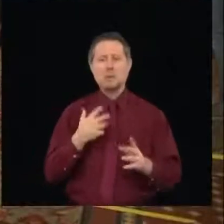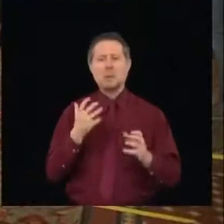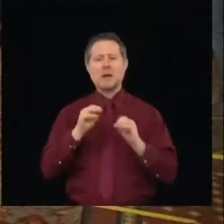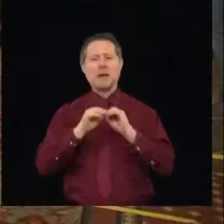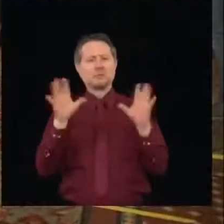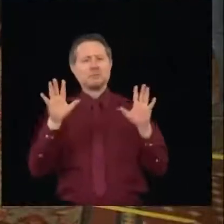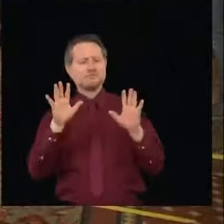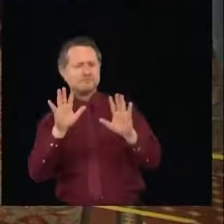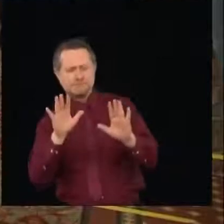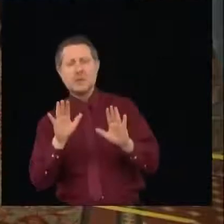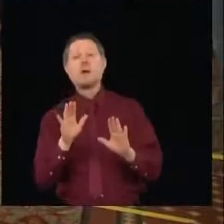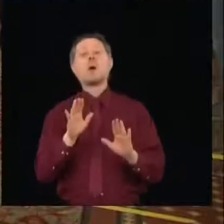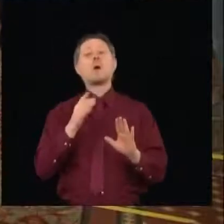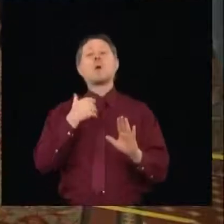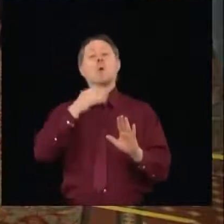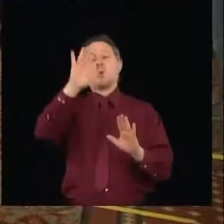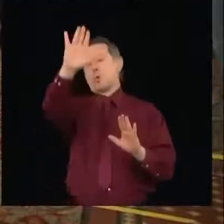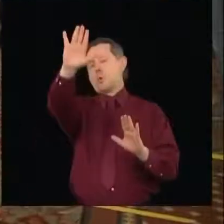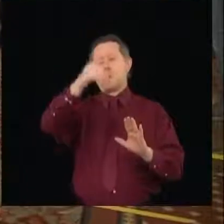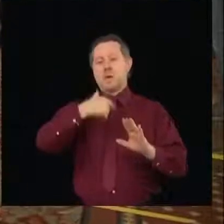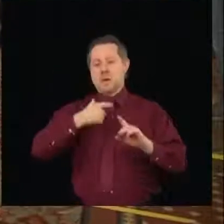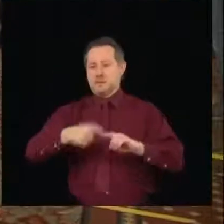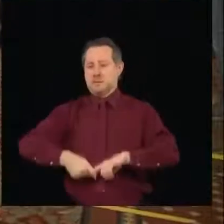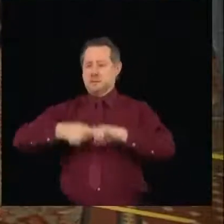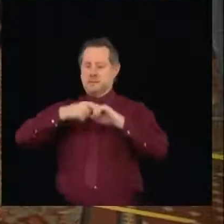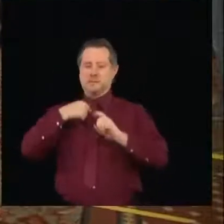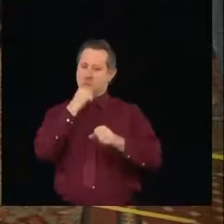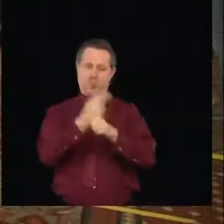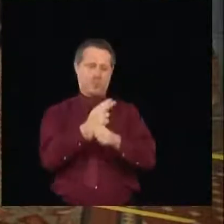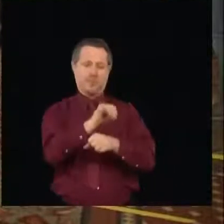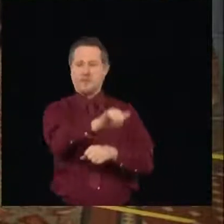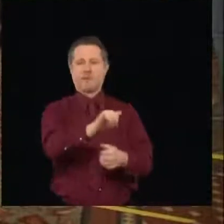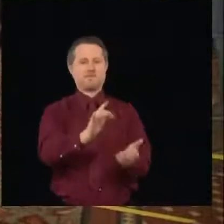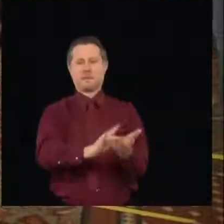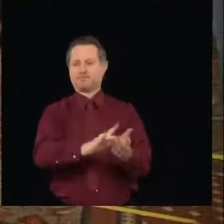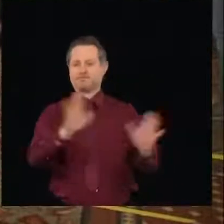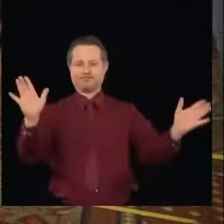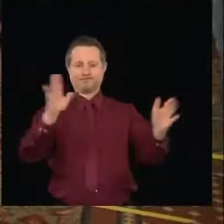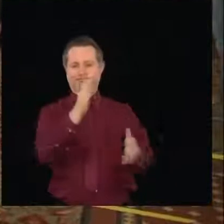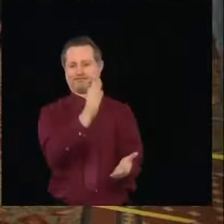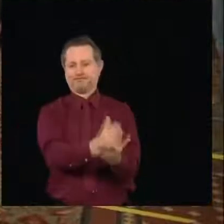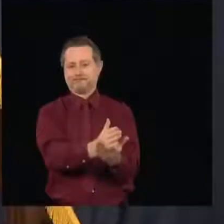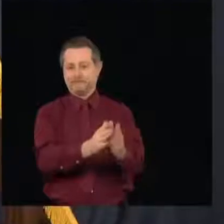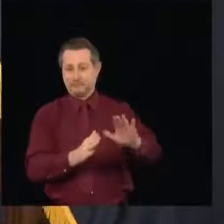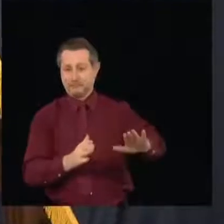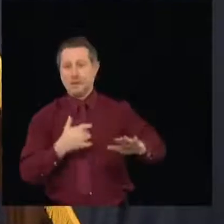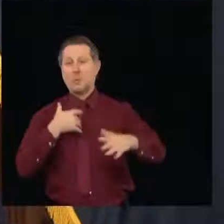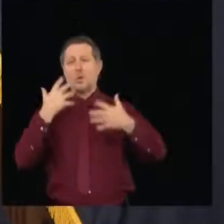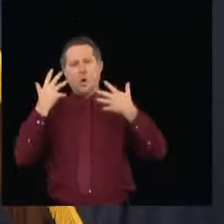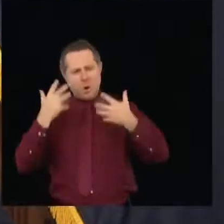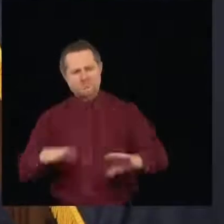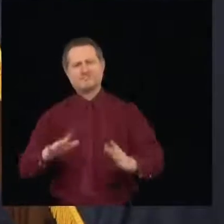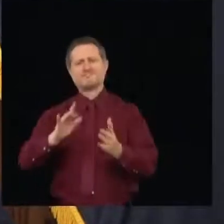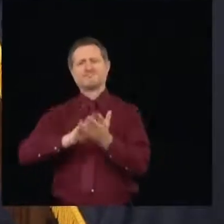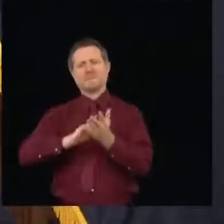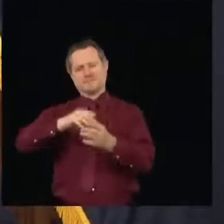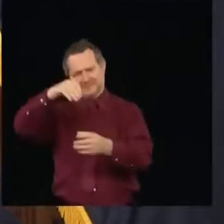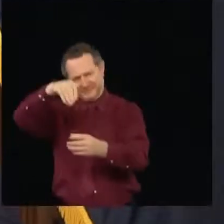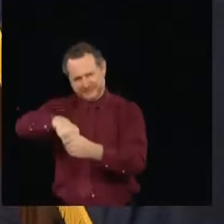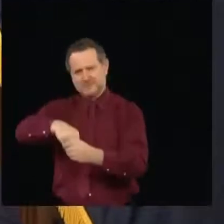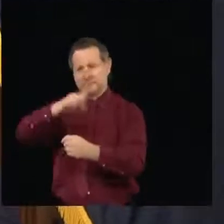didn't move forward, right? We tested. The drug was tested in hospital